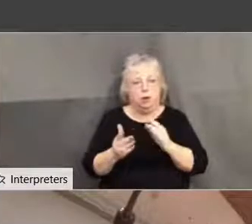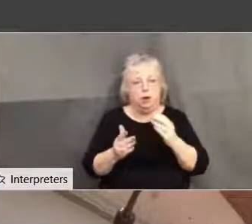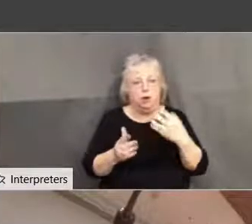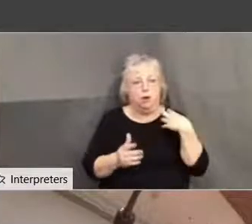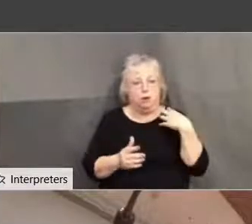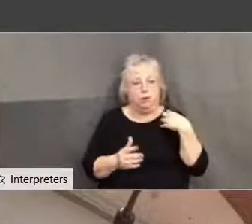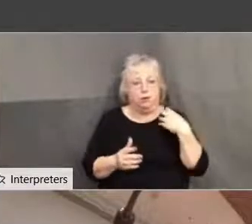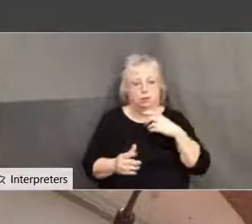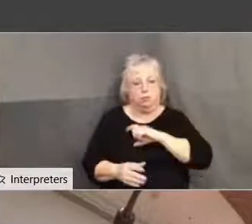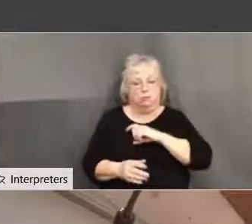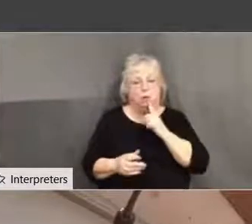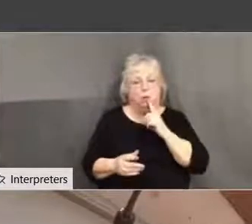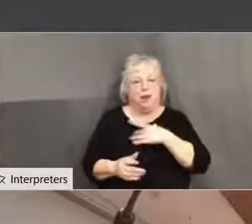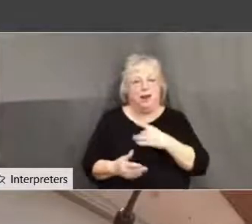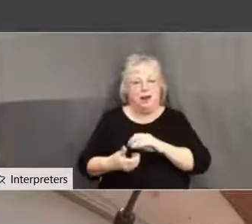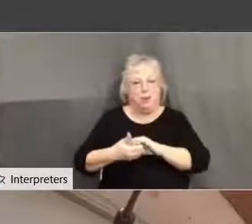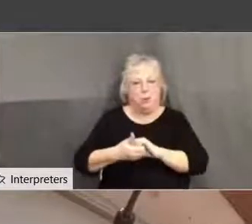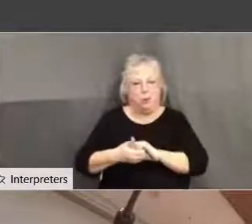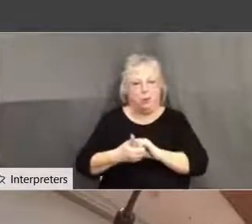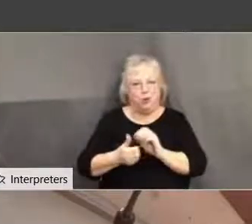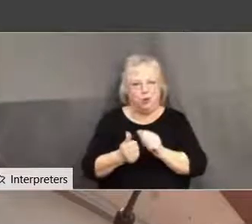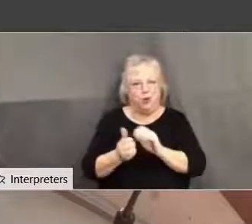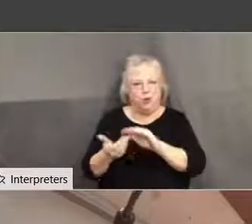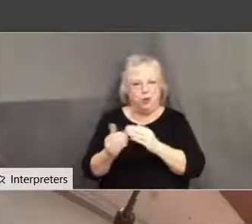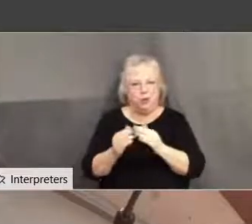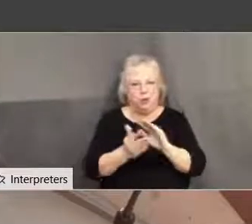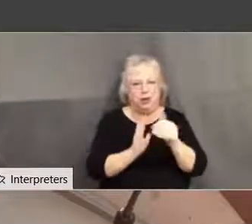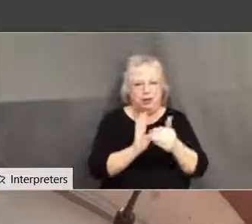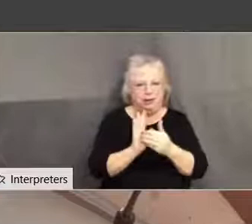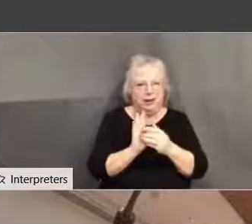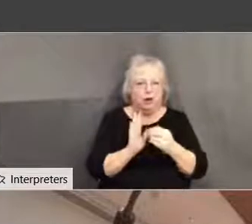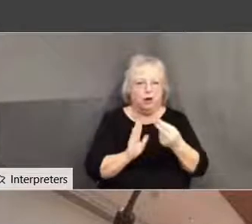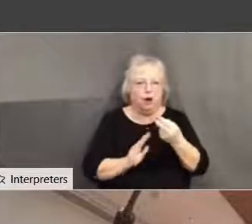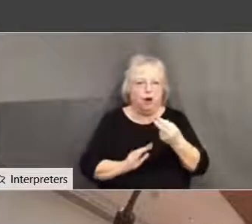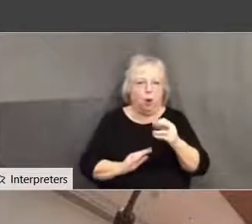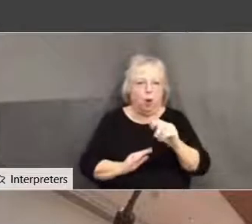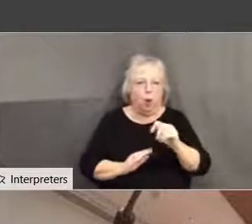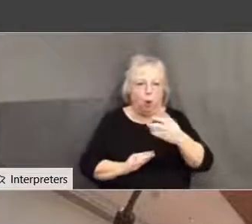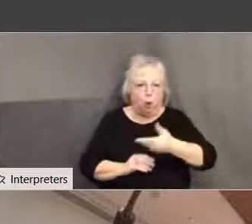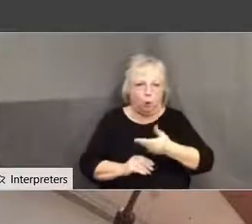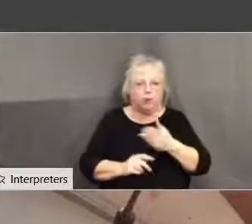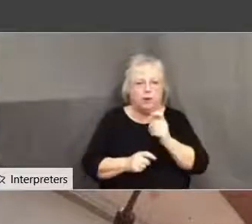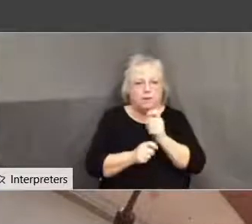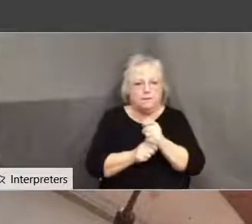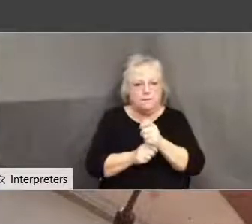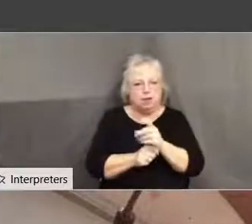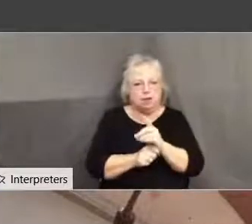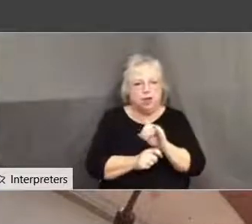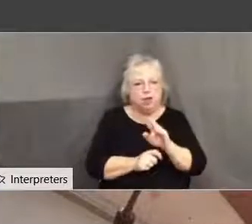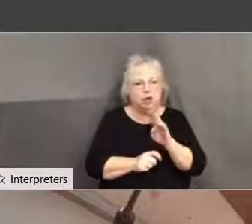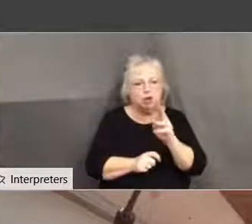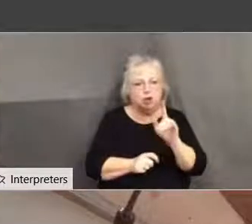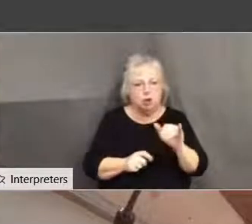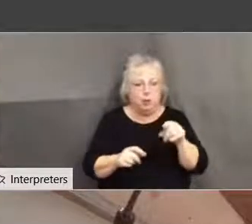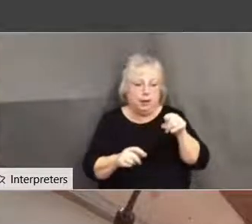like to partner with the community center and host a fishing derby at Kiwanis Park,